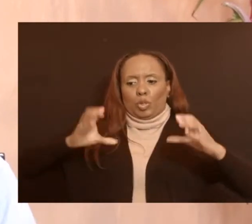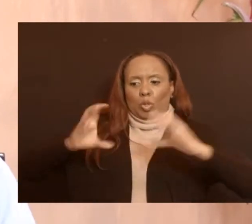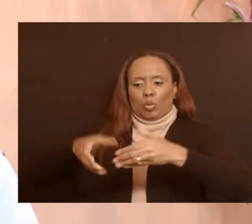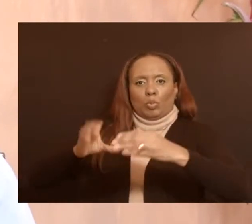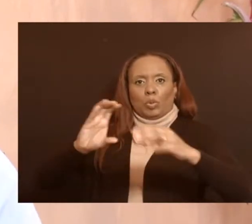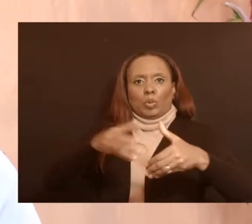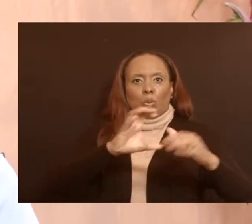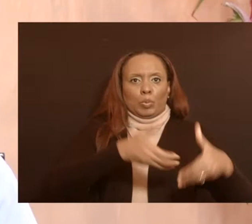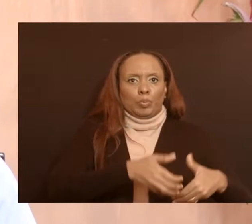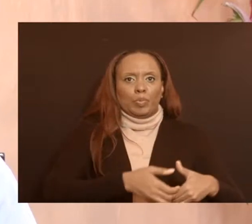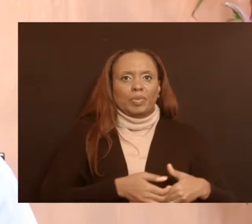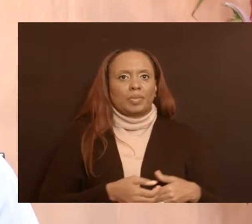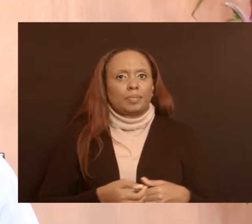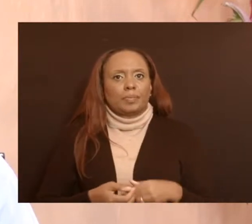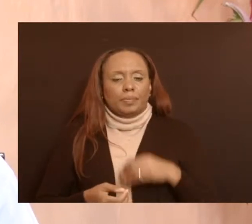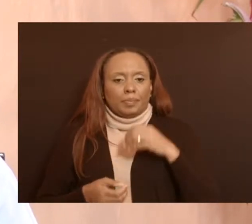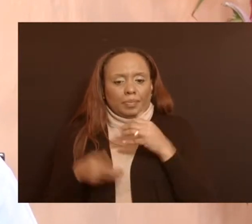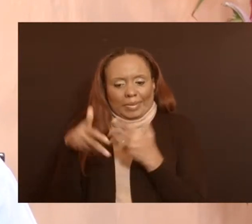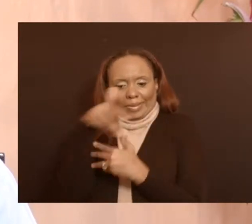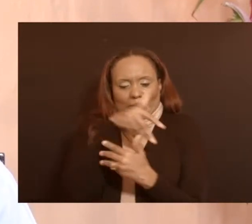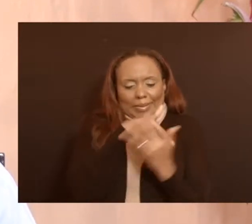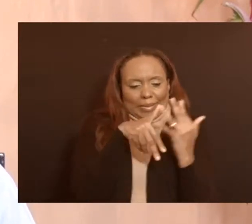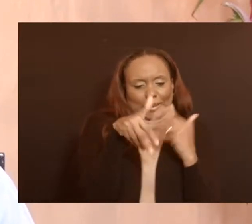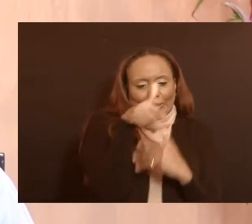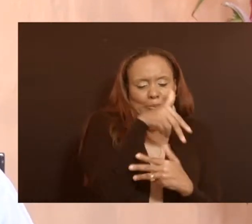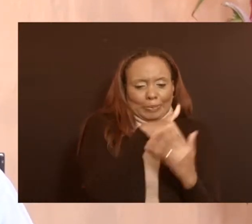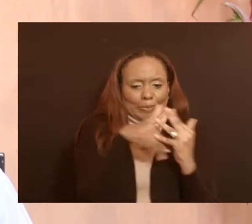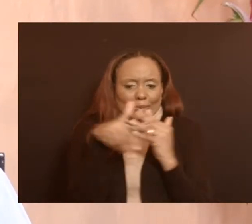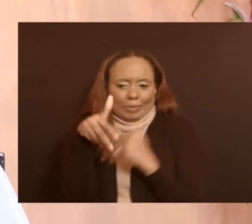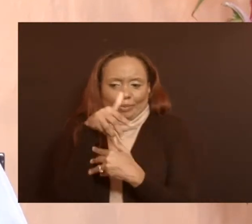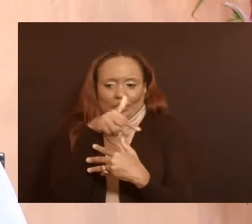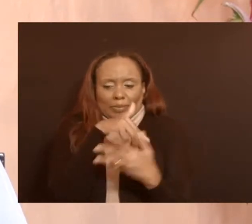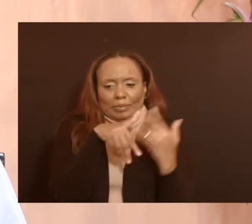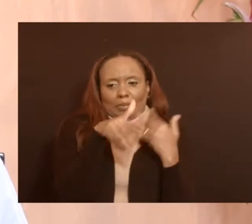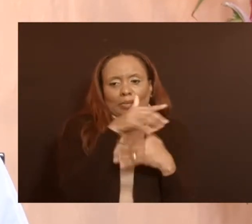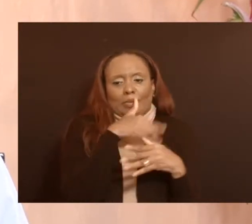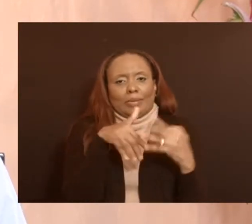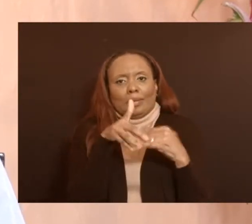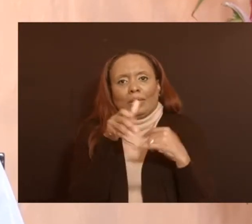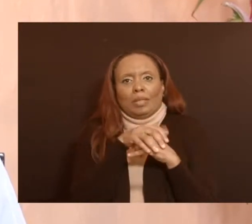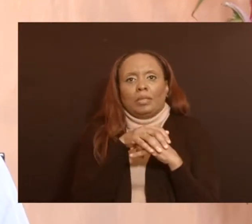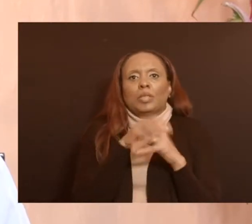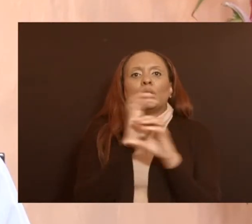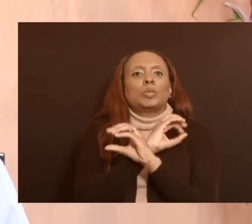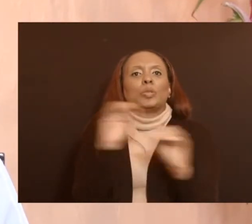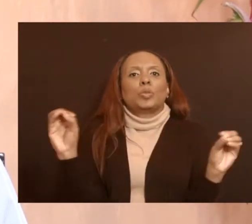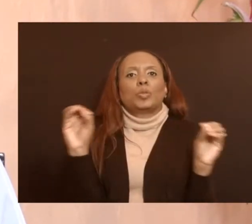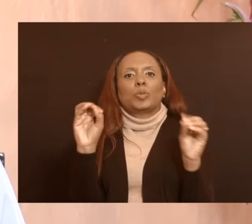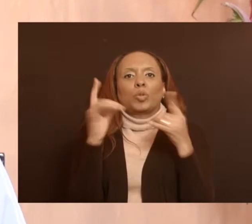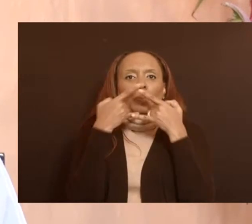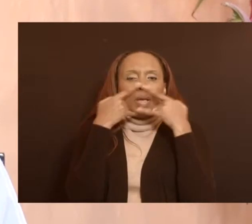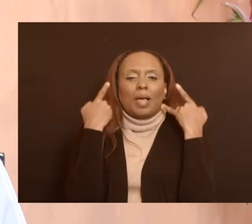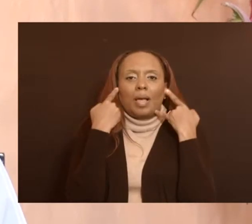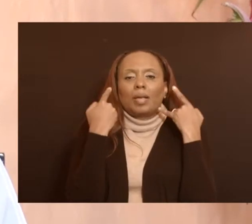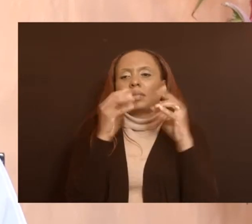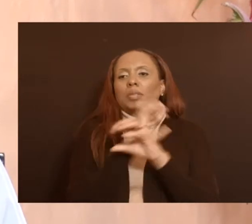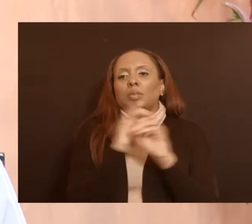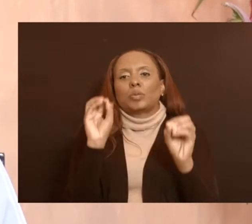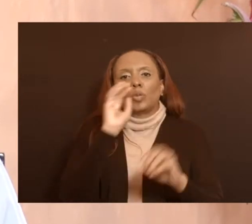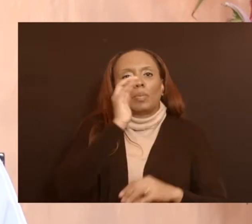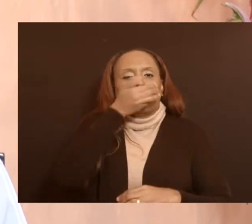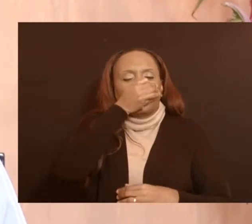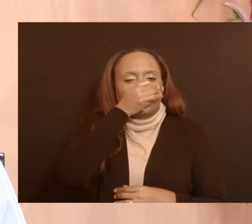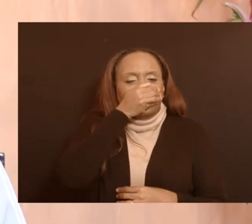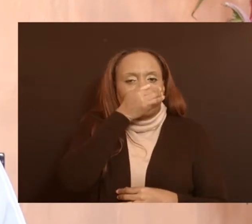up under each other and people, most of them not wearing the mask. And this is exactly what I was referring to when I made